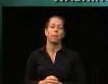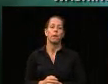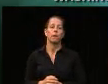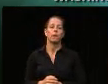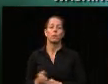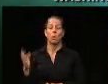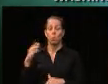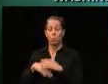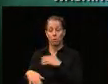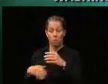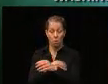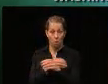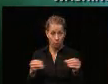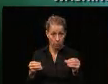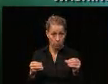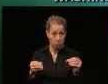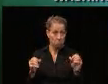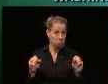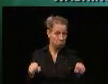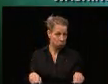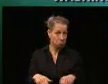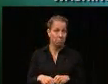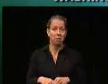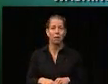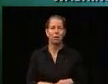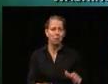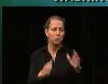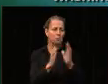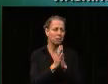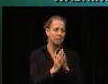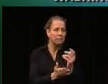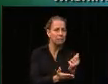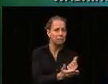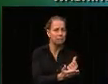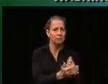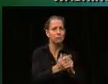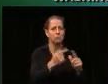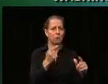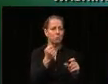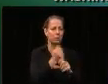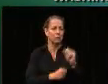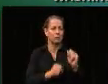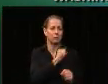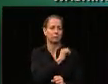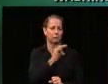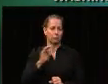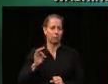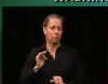Walk in to Our Office and Request Assistance from a Staff Member.